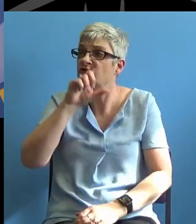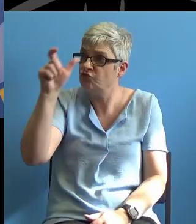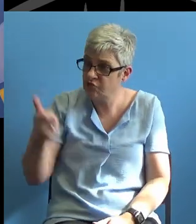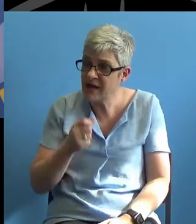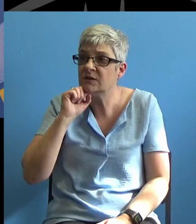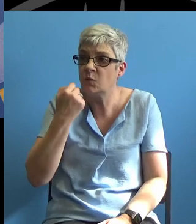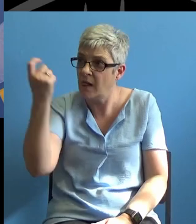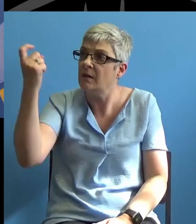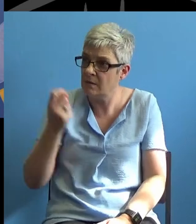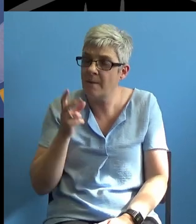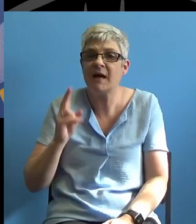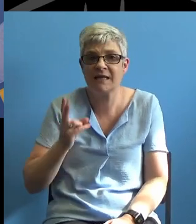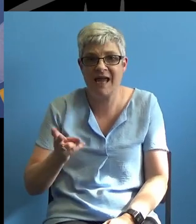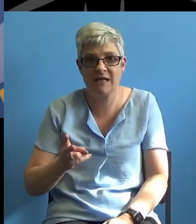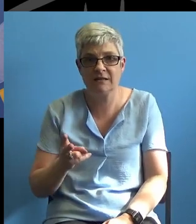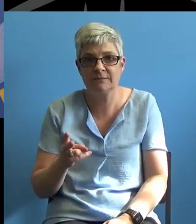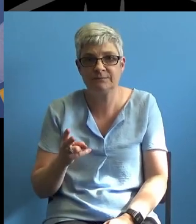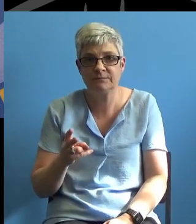again.